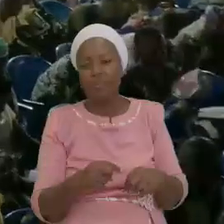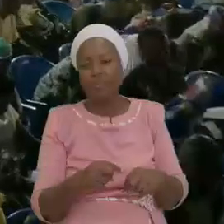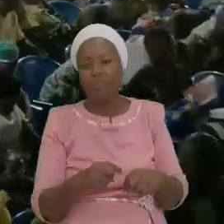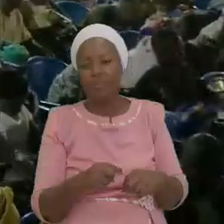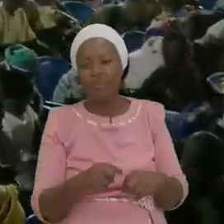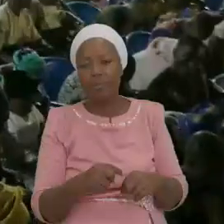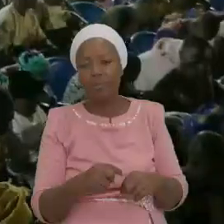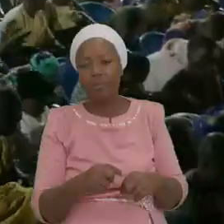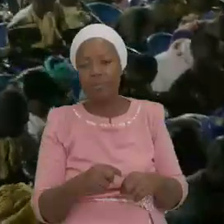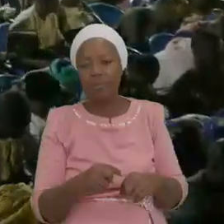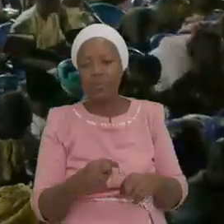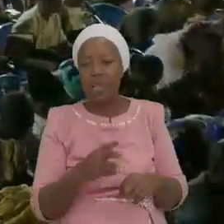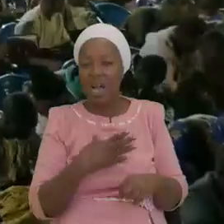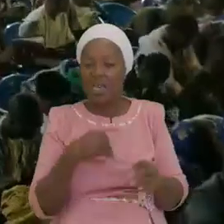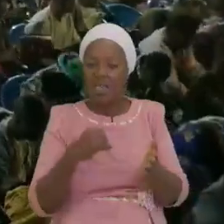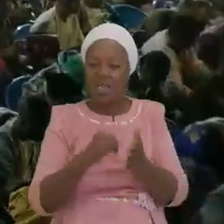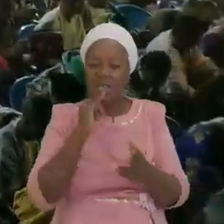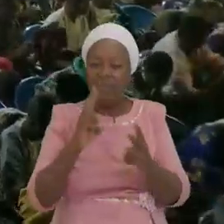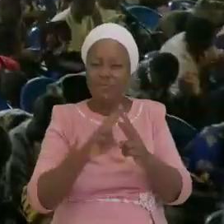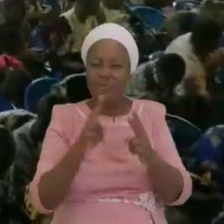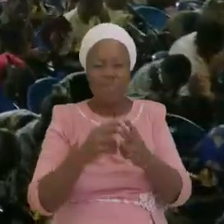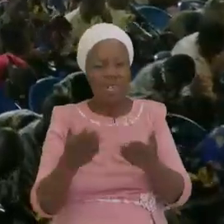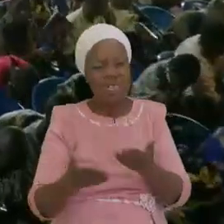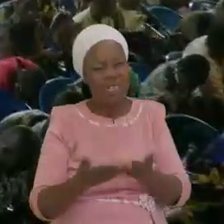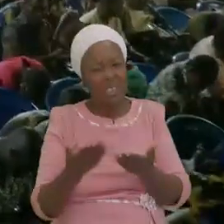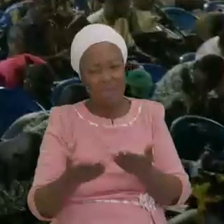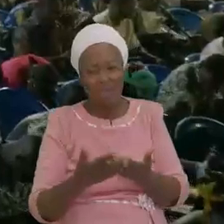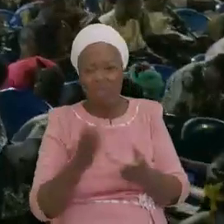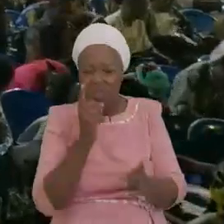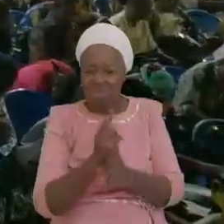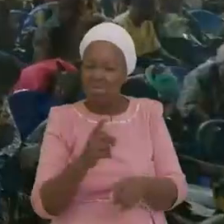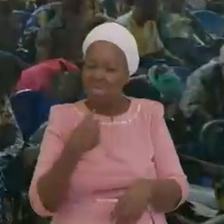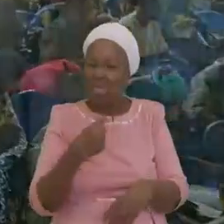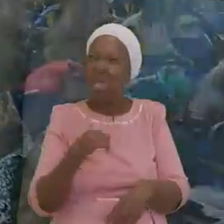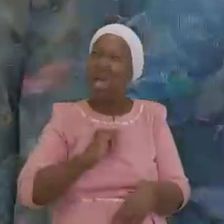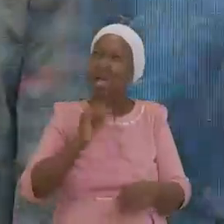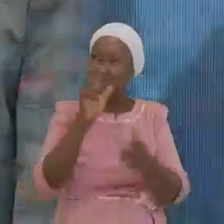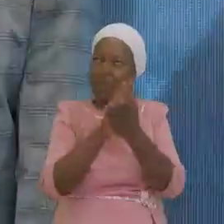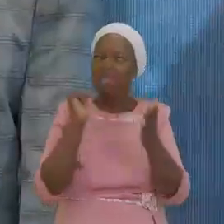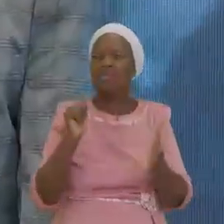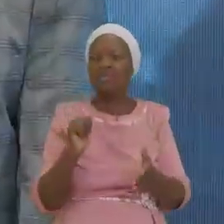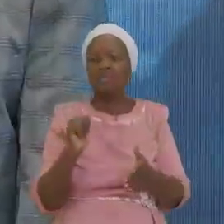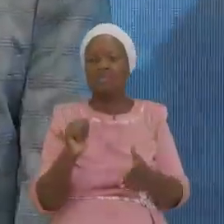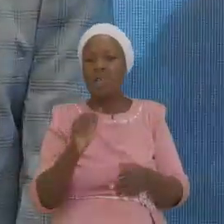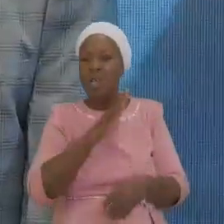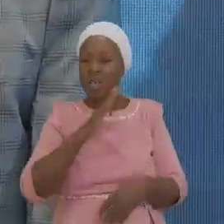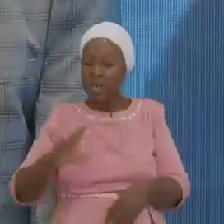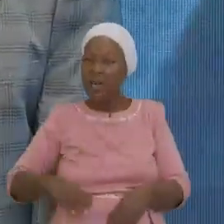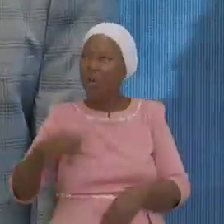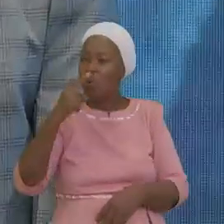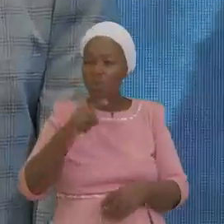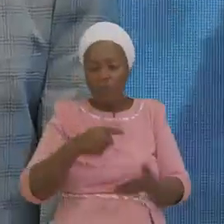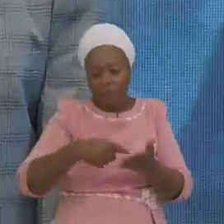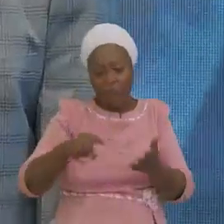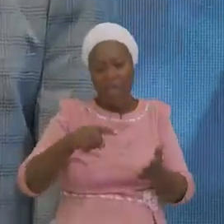And it's very simple. Just say, I believe Christ, who paid the whole